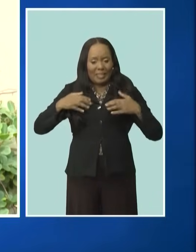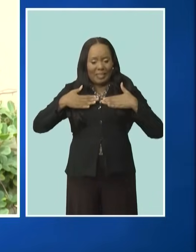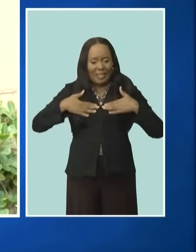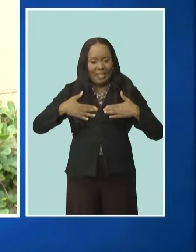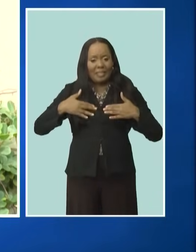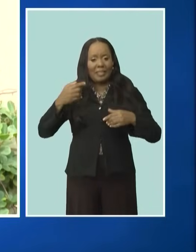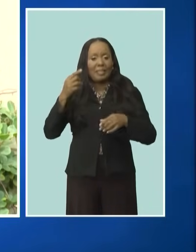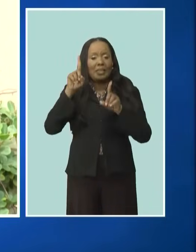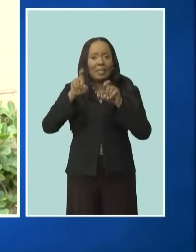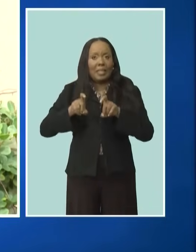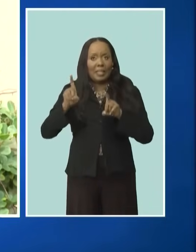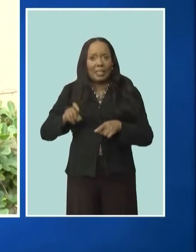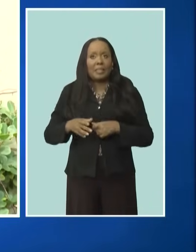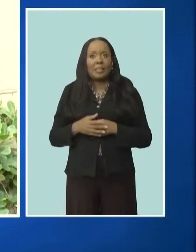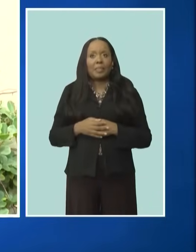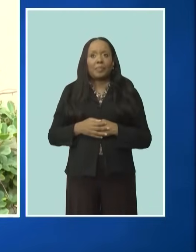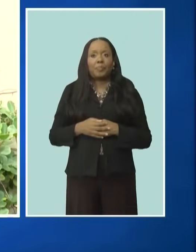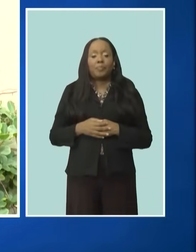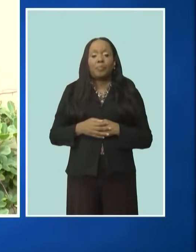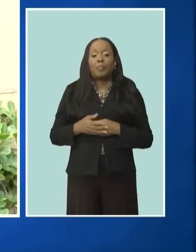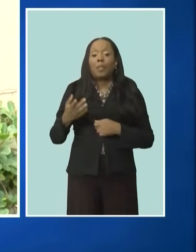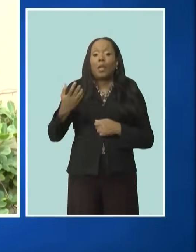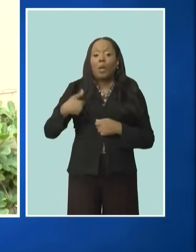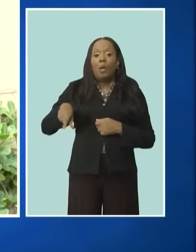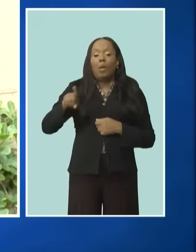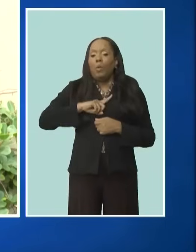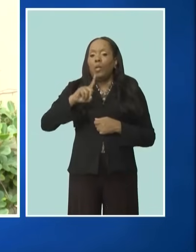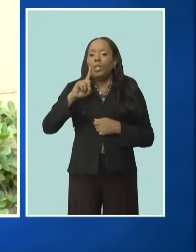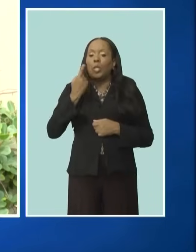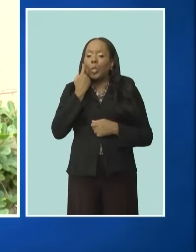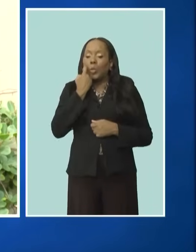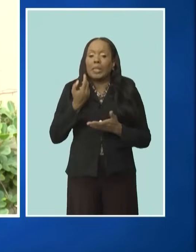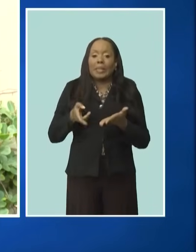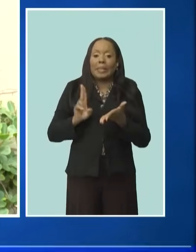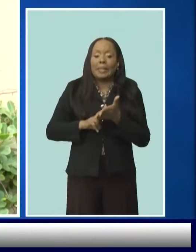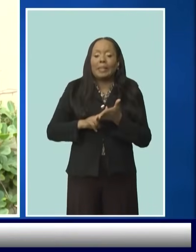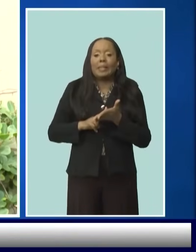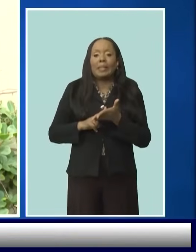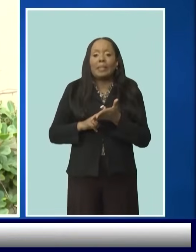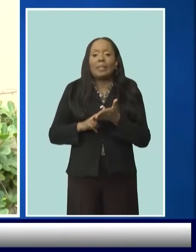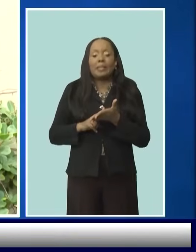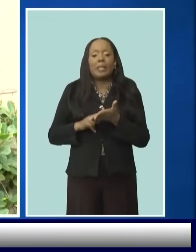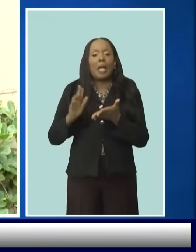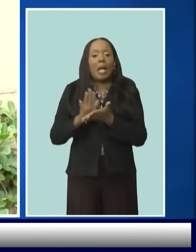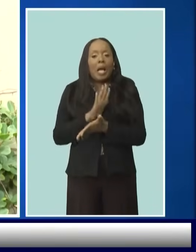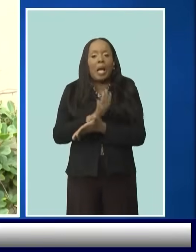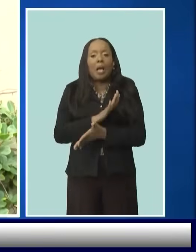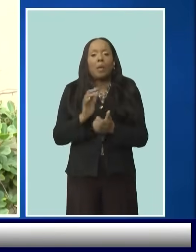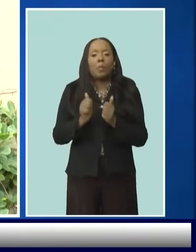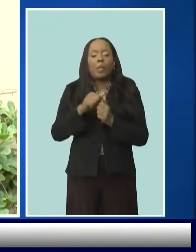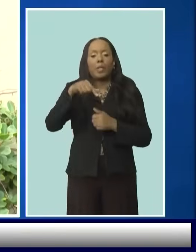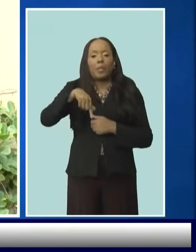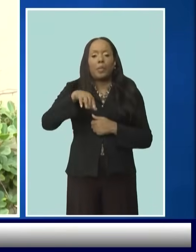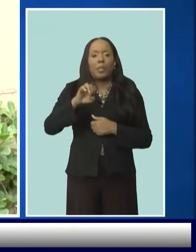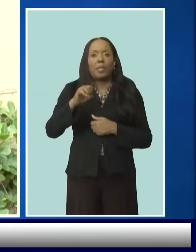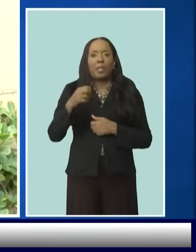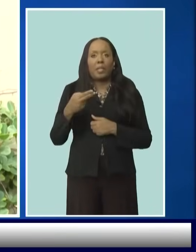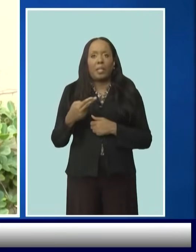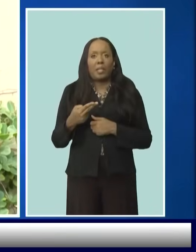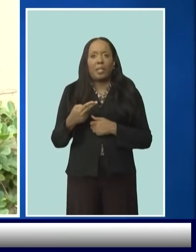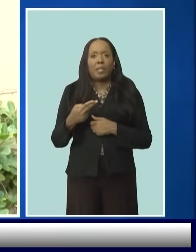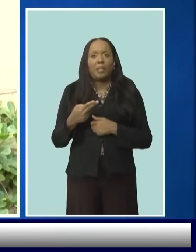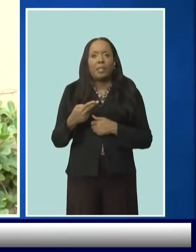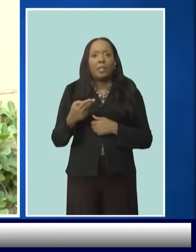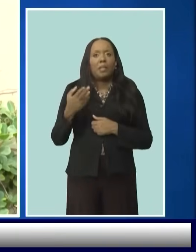a memorandum of understanding with the Queen Elizabeth Hospital to provide life-saving thrombolytic